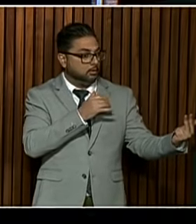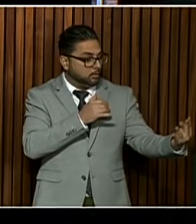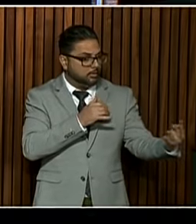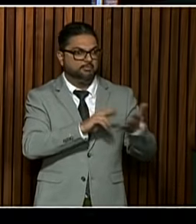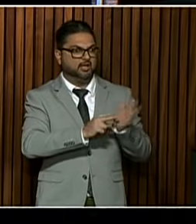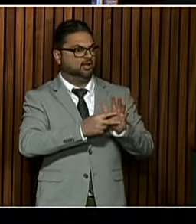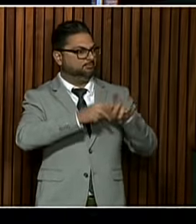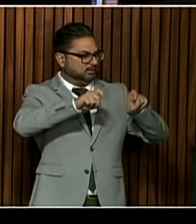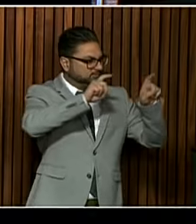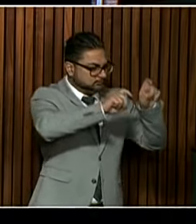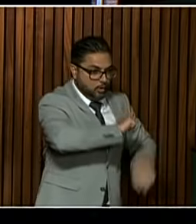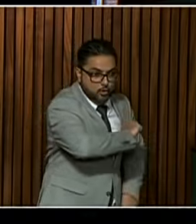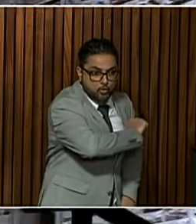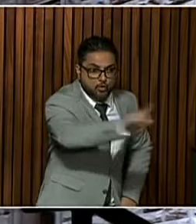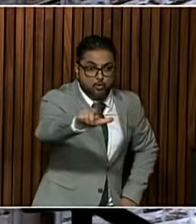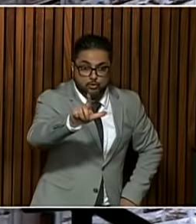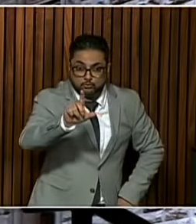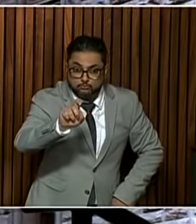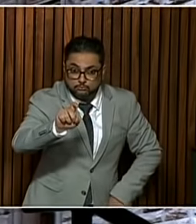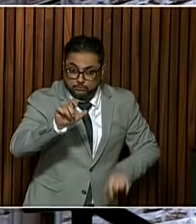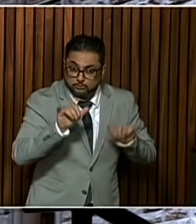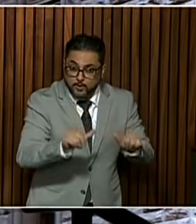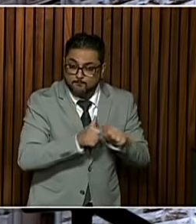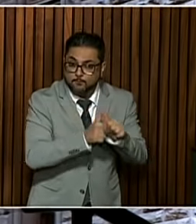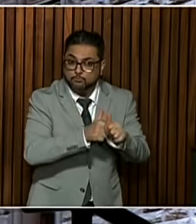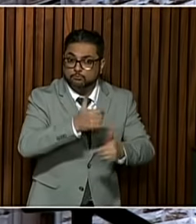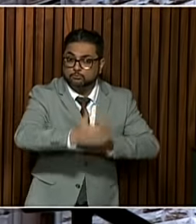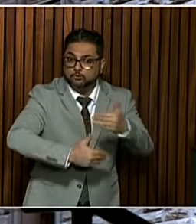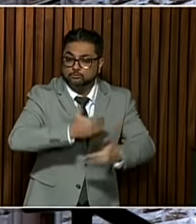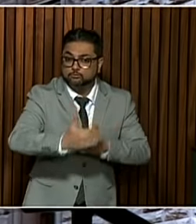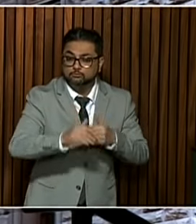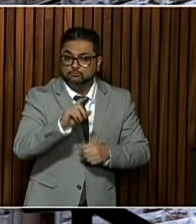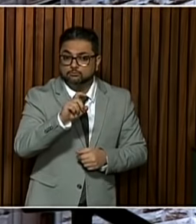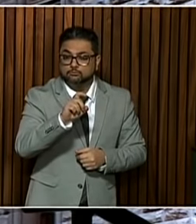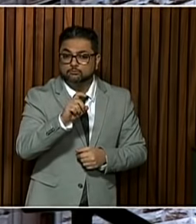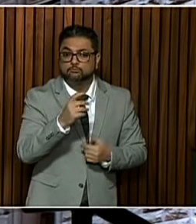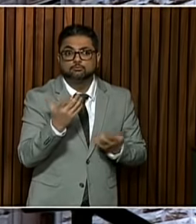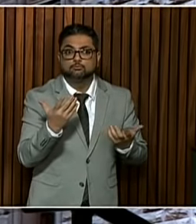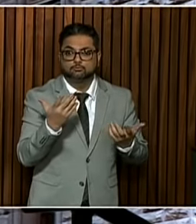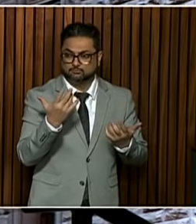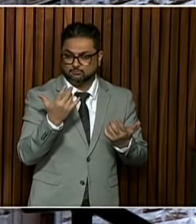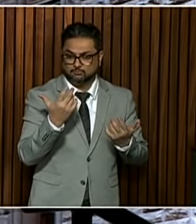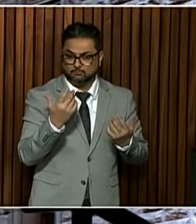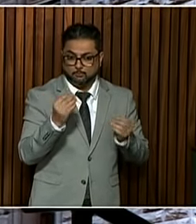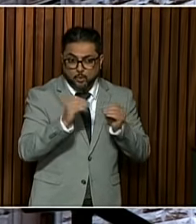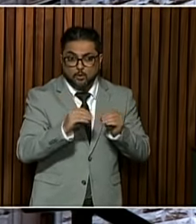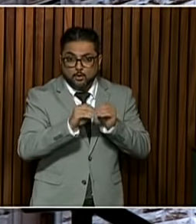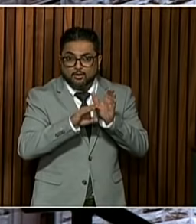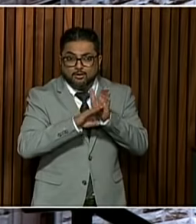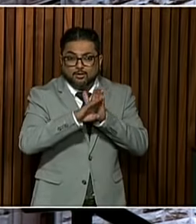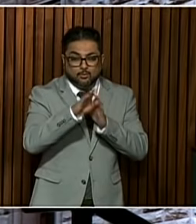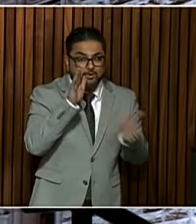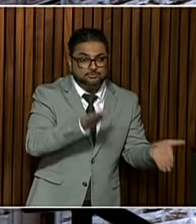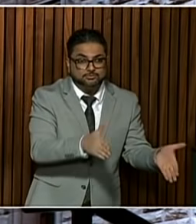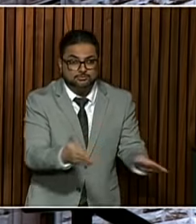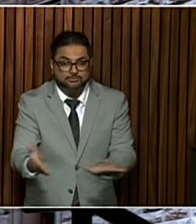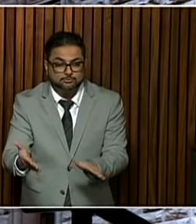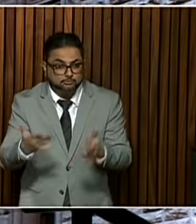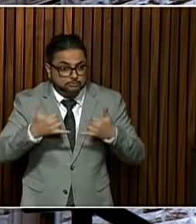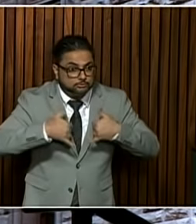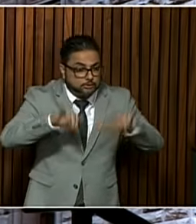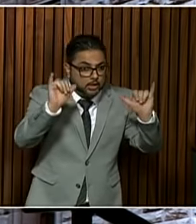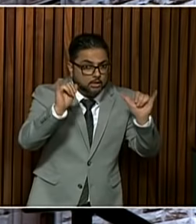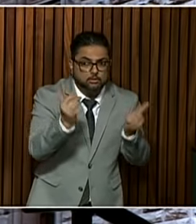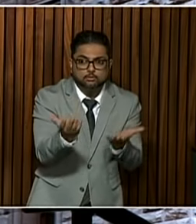Yes, we looked at that. We're trying to assess, because when we have an outbreak in a nursing home or a long-term care